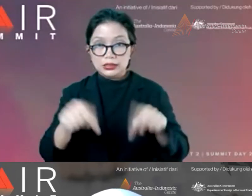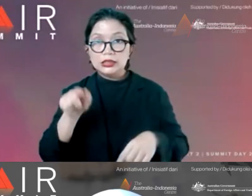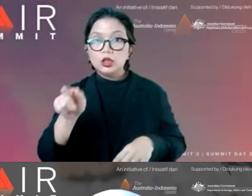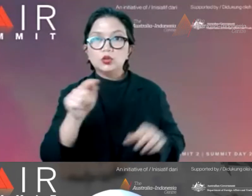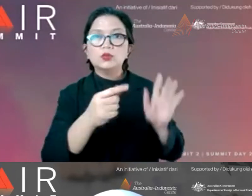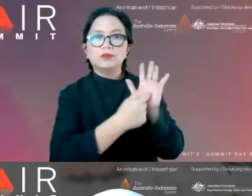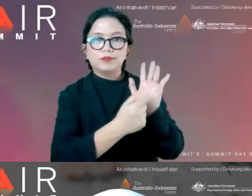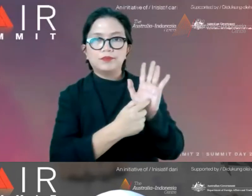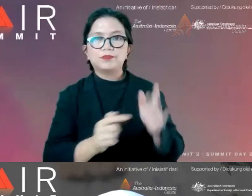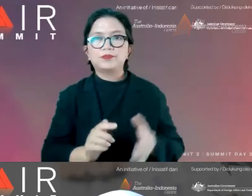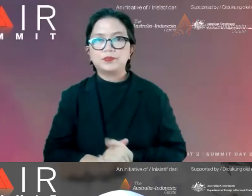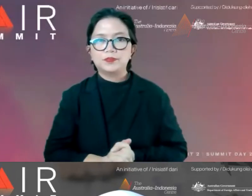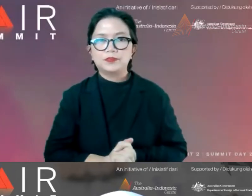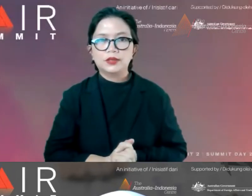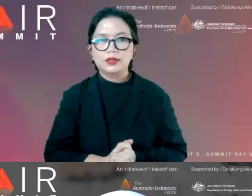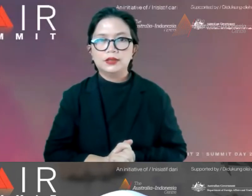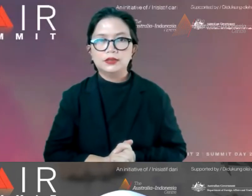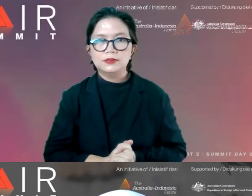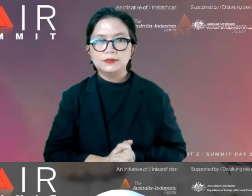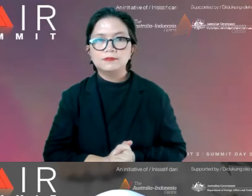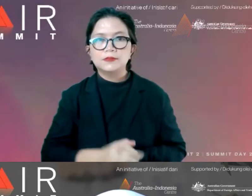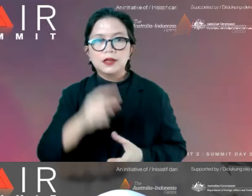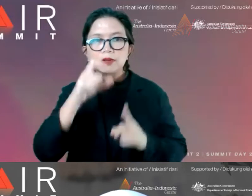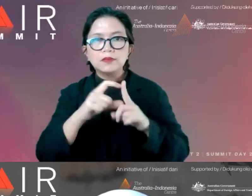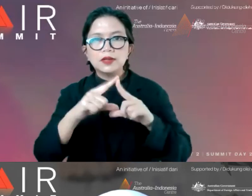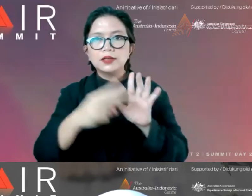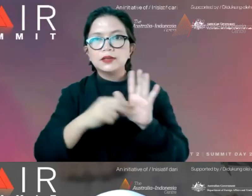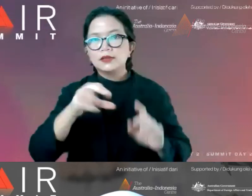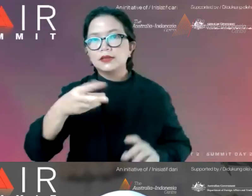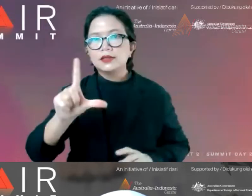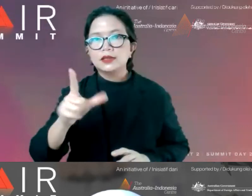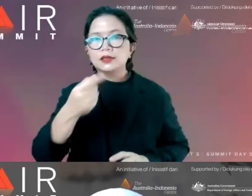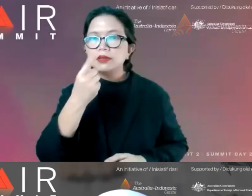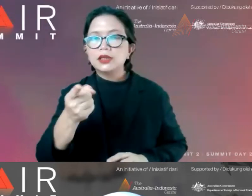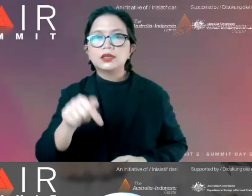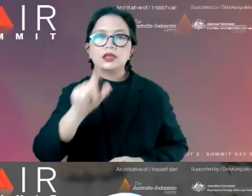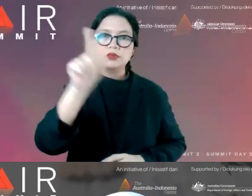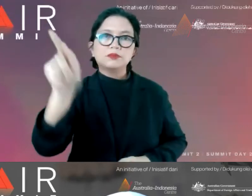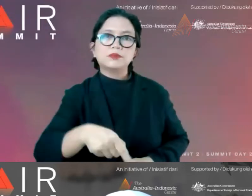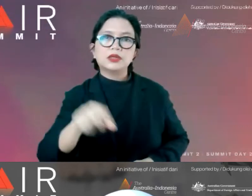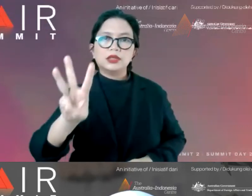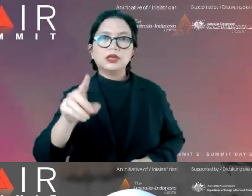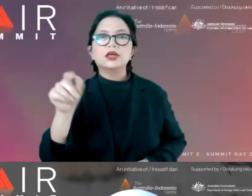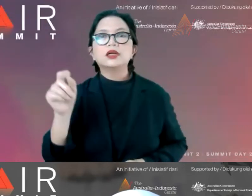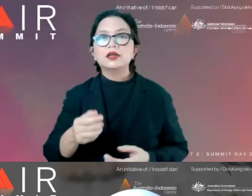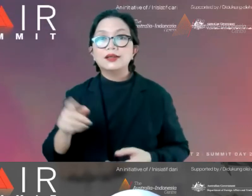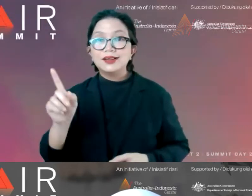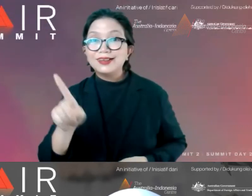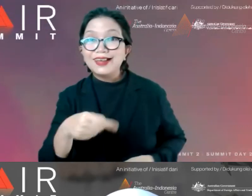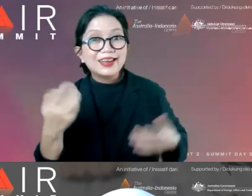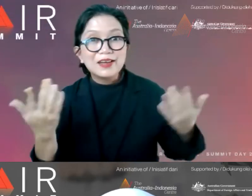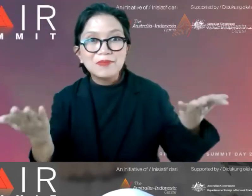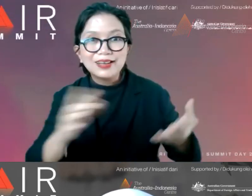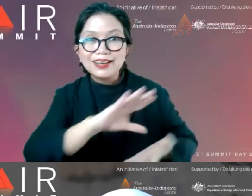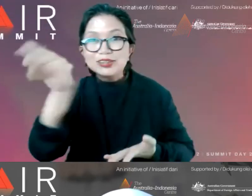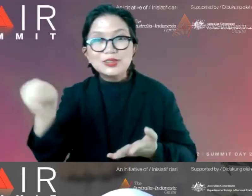mentioned, that actually maybe this is only 1/3 of the about the whole problem. Vaccination is can